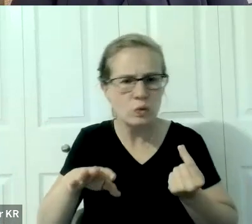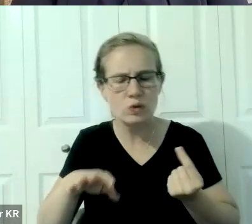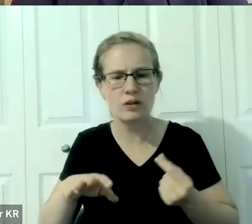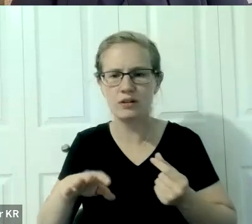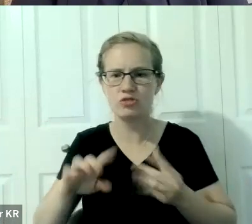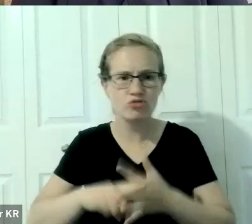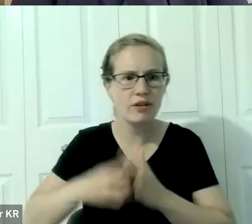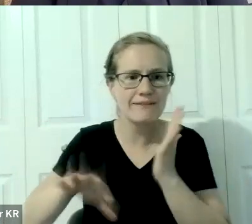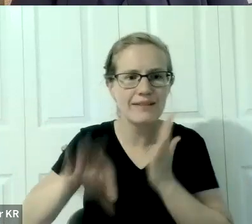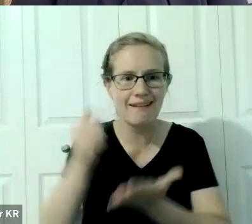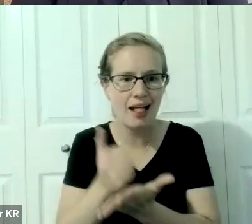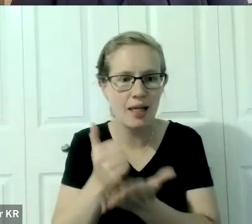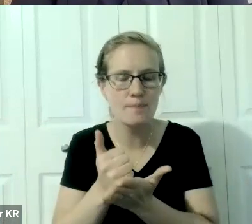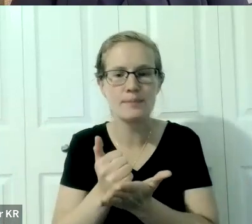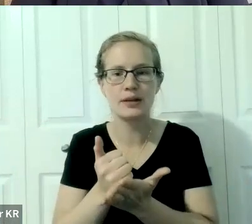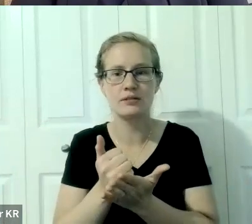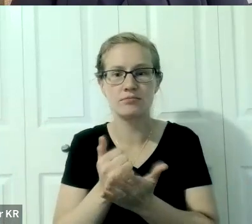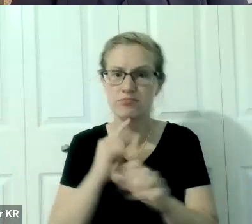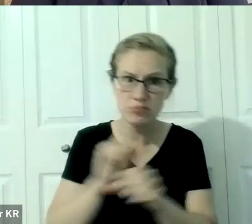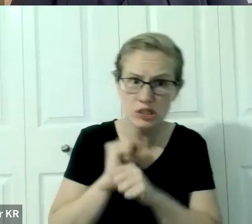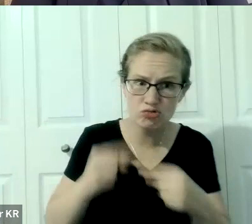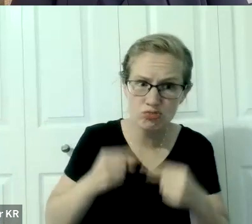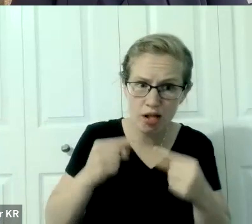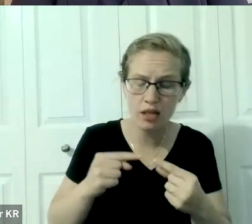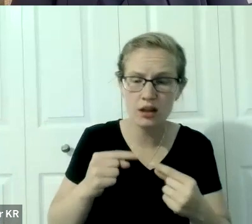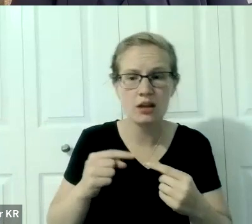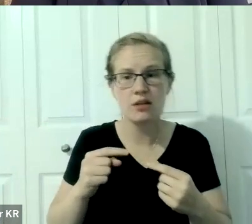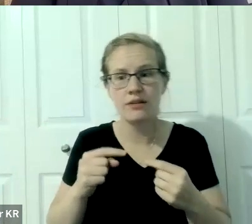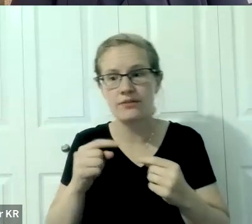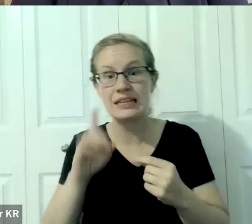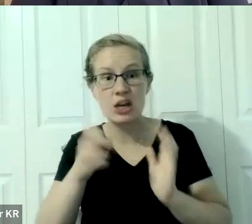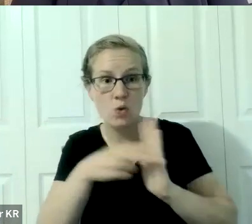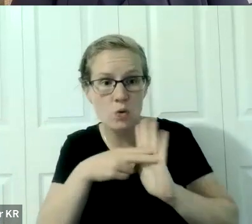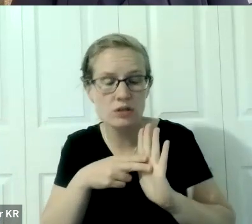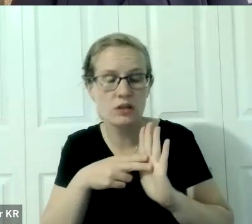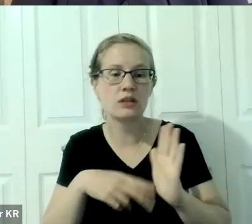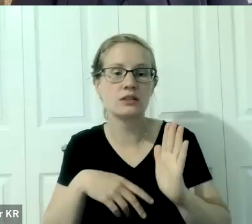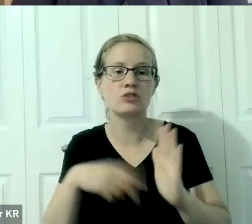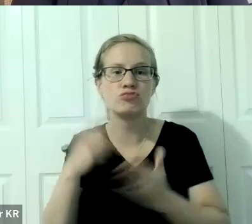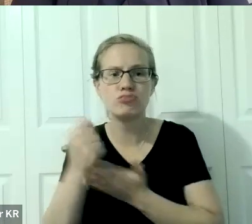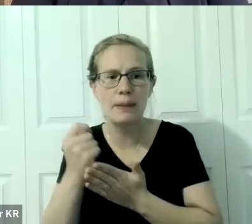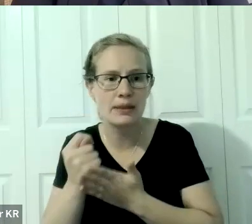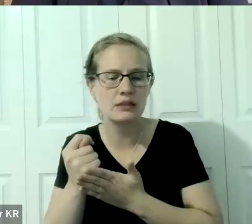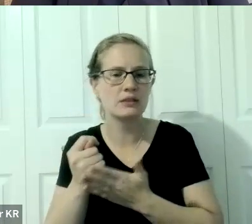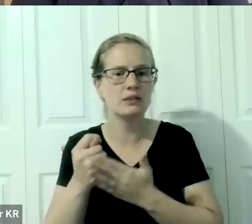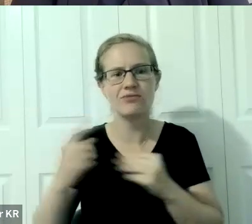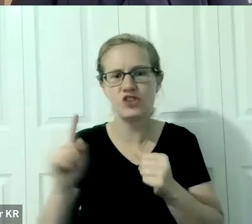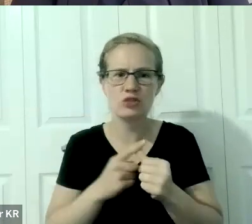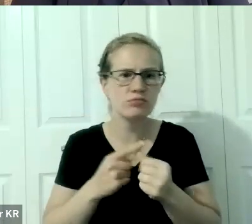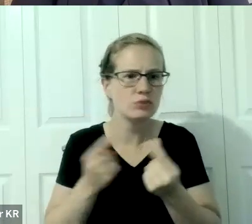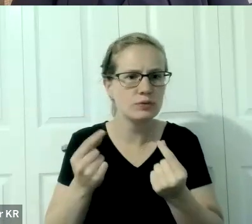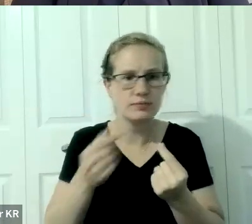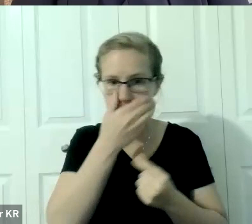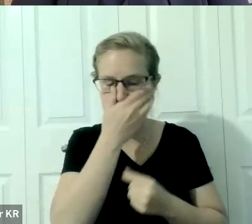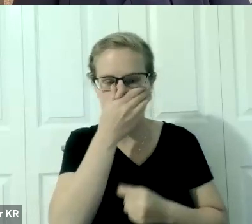get help and see if they really are struggling with this and get a diagnosis and get into treatment? What would be some of the first? Well,